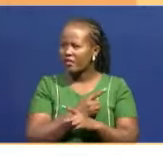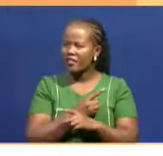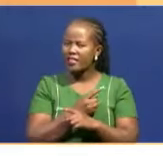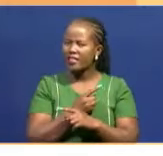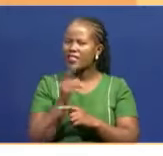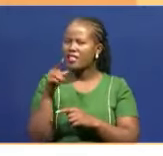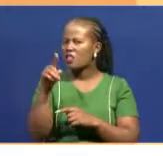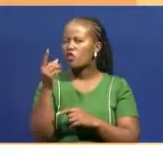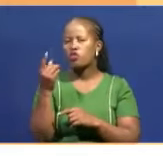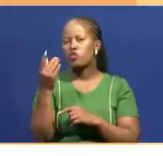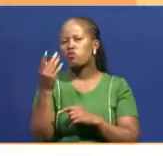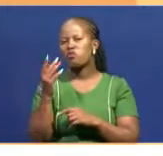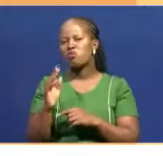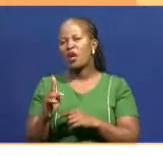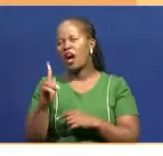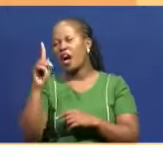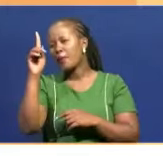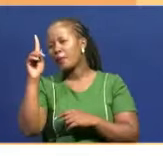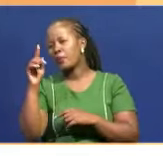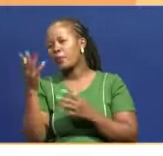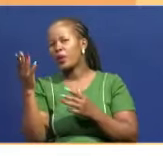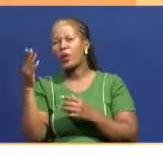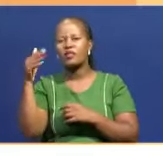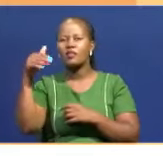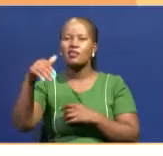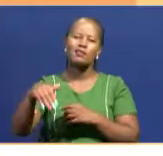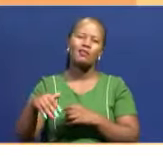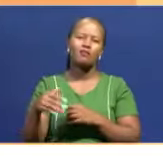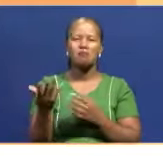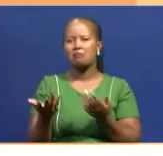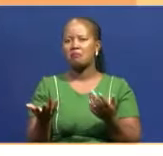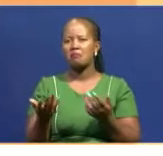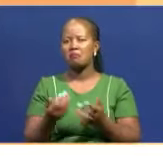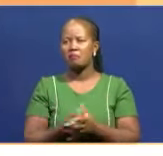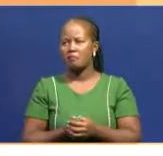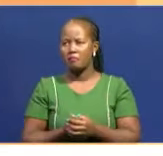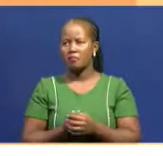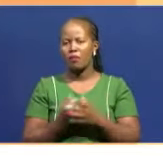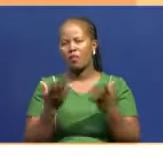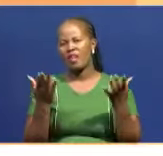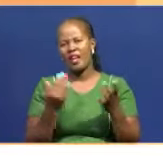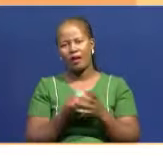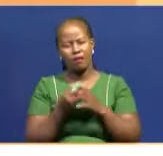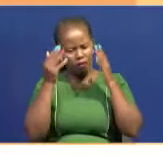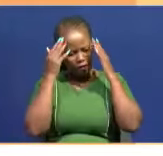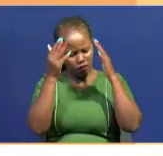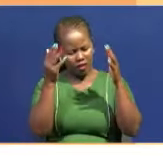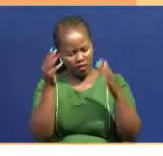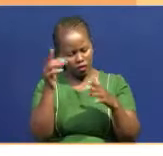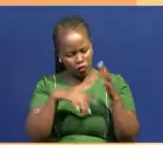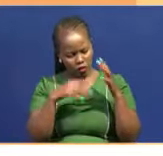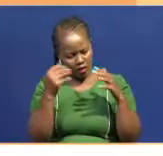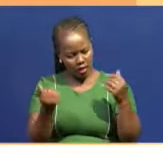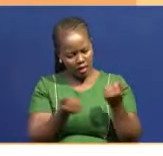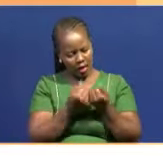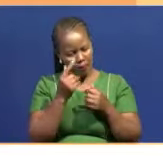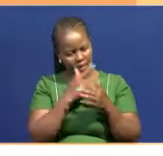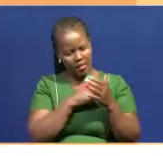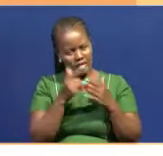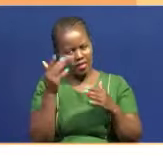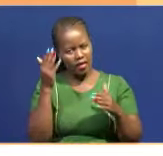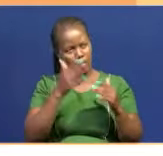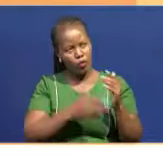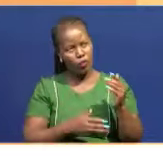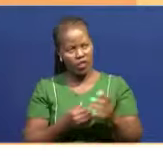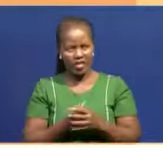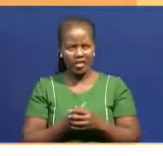there or down. As you said, yes, you did. And just taking a look at what we saw over the weekend, what we watched over the